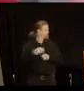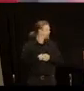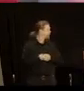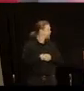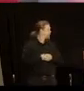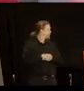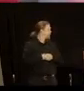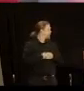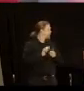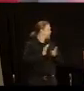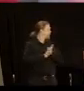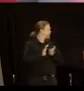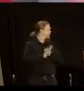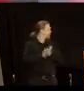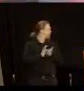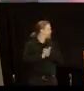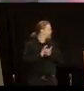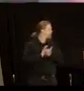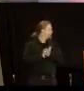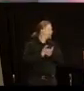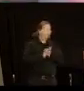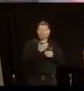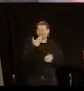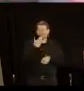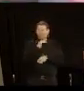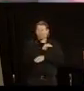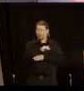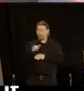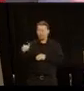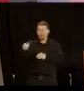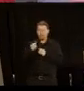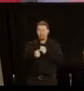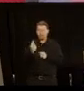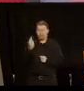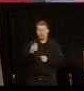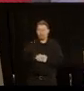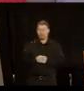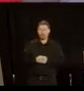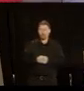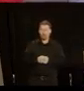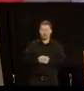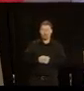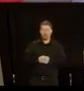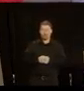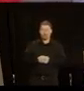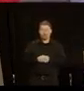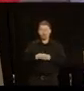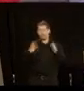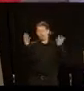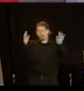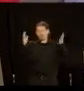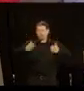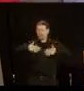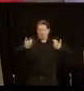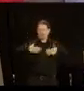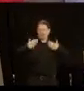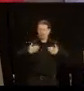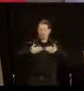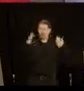thank you. Good evening, everybody. Happy 25th